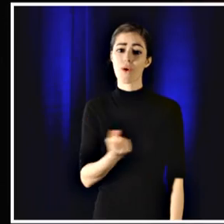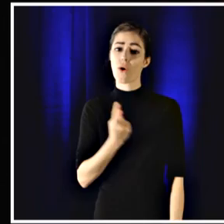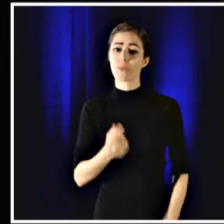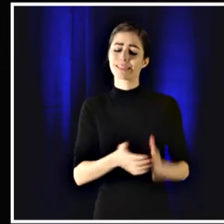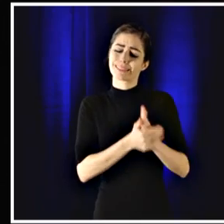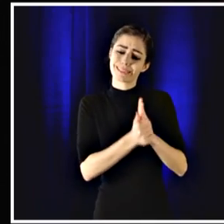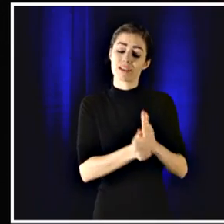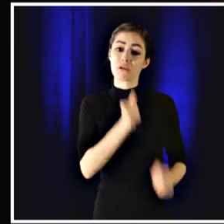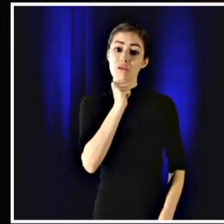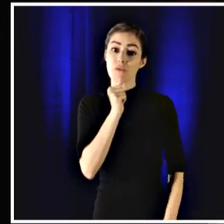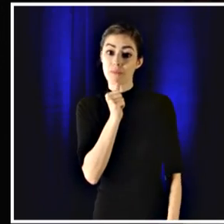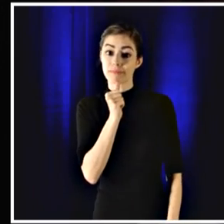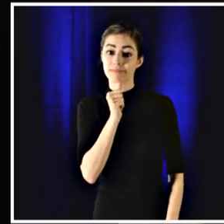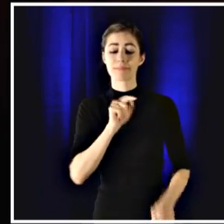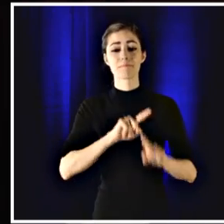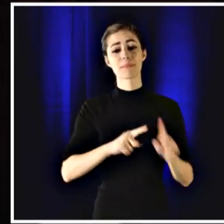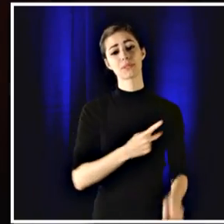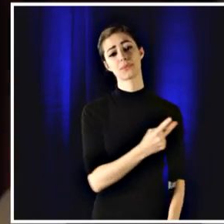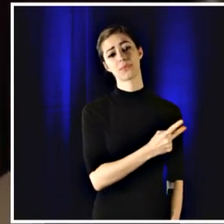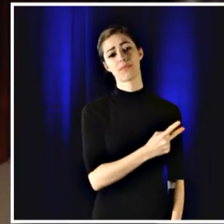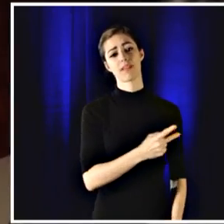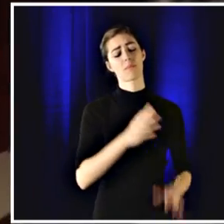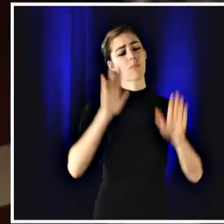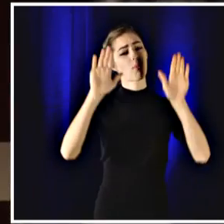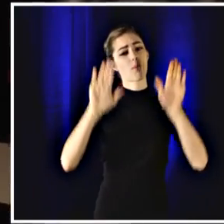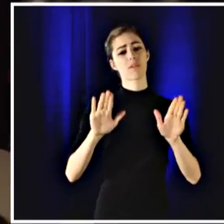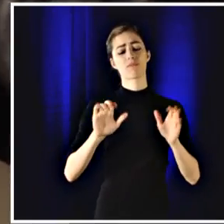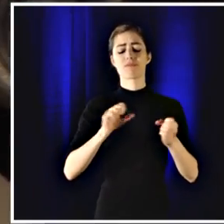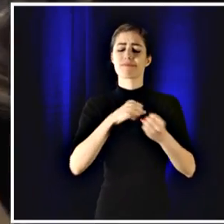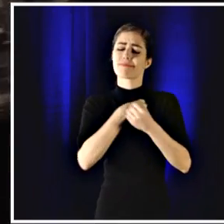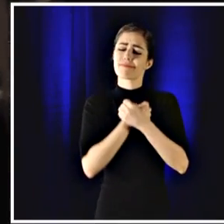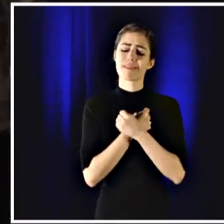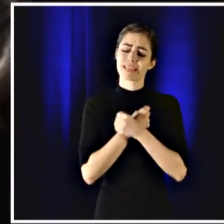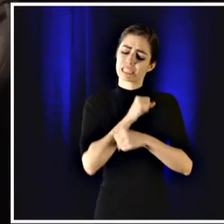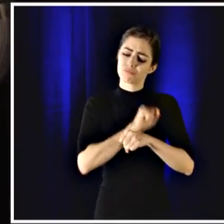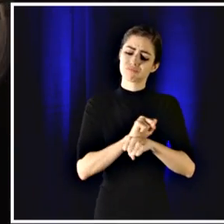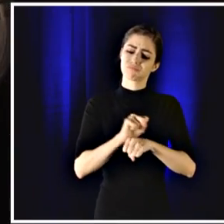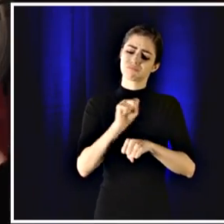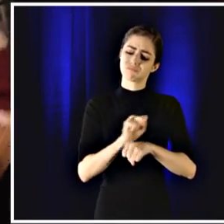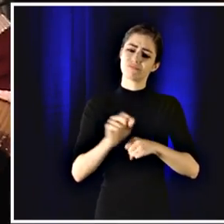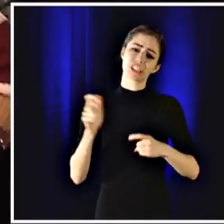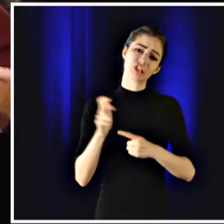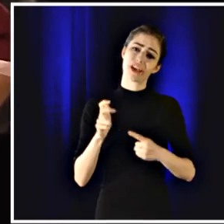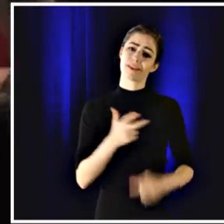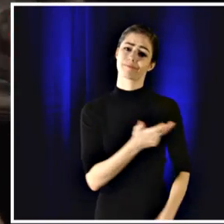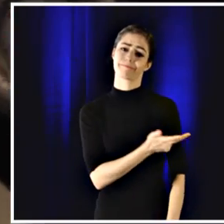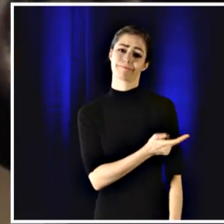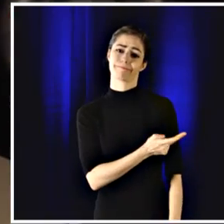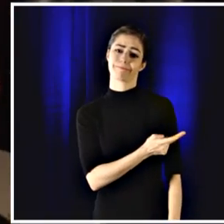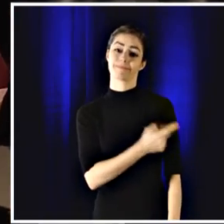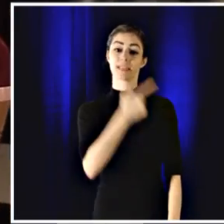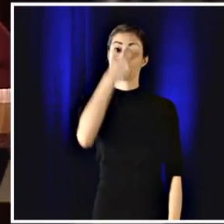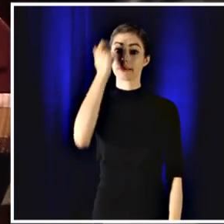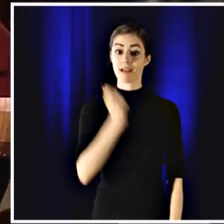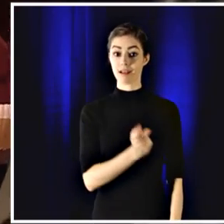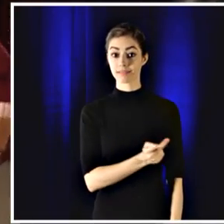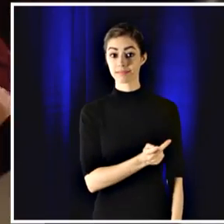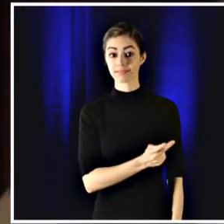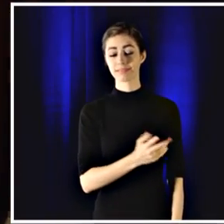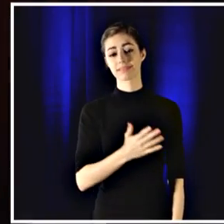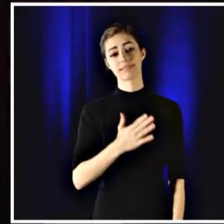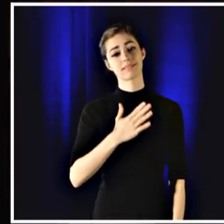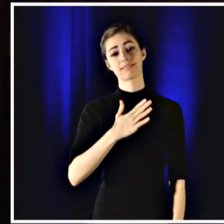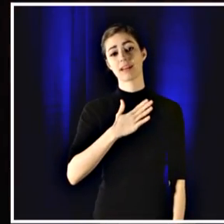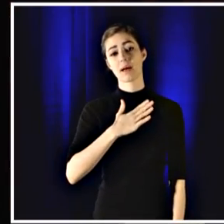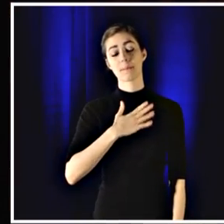were two of the most wonderful, loving, hardworking people I've ever met. And it's because of their efforts that